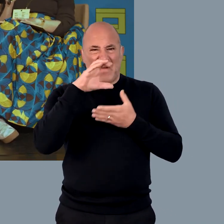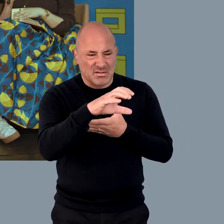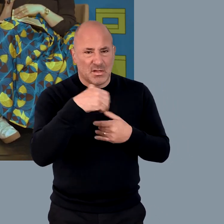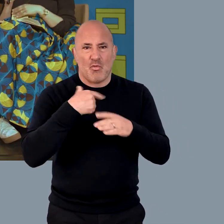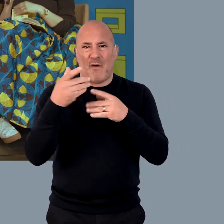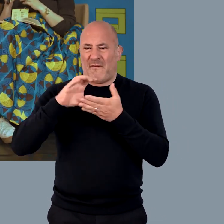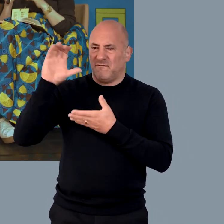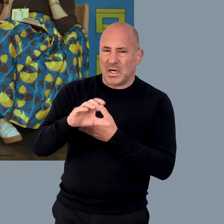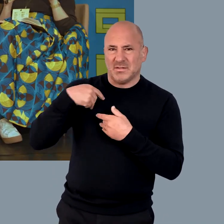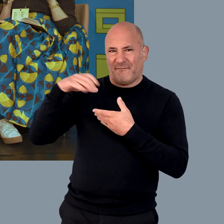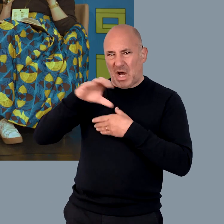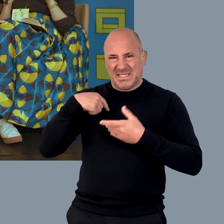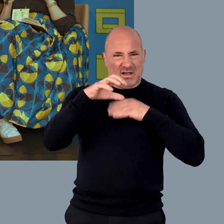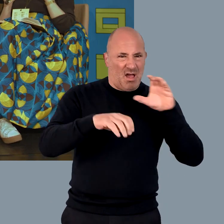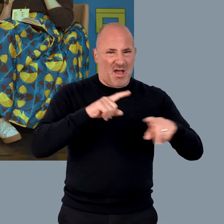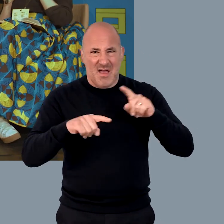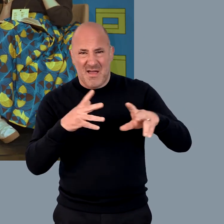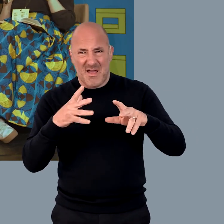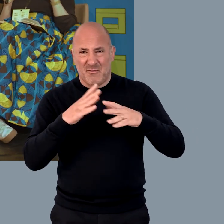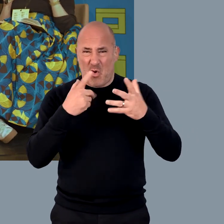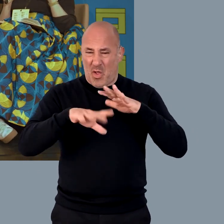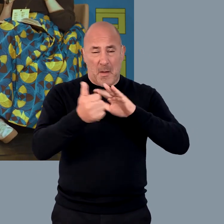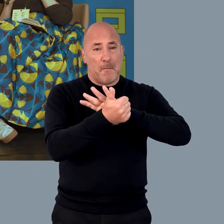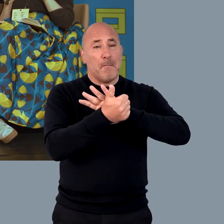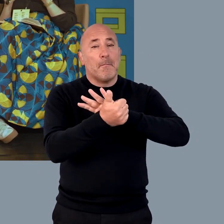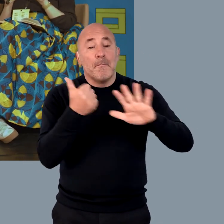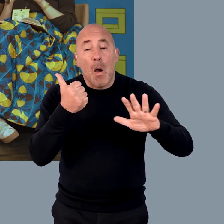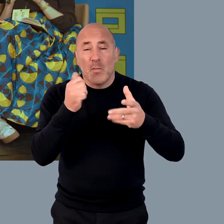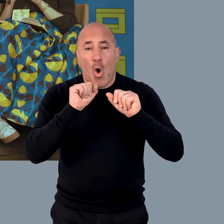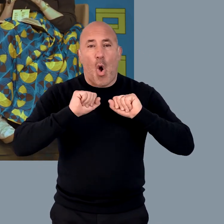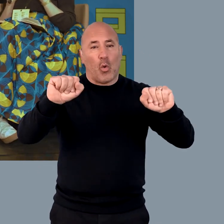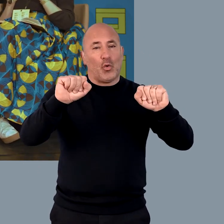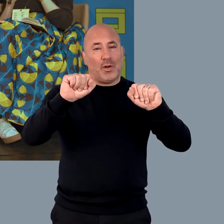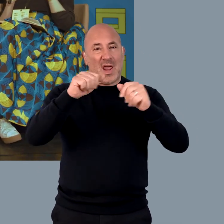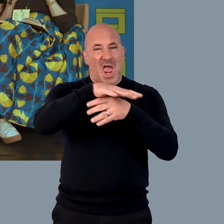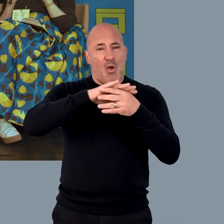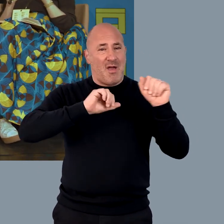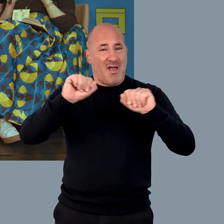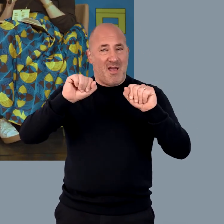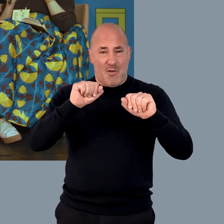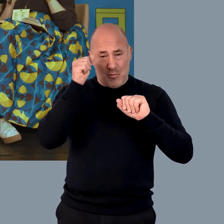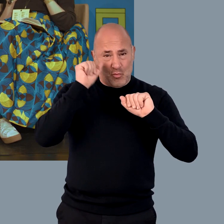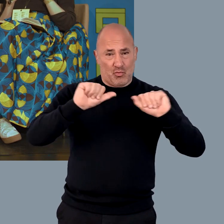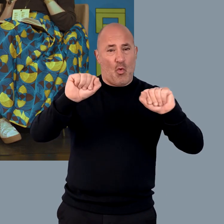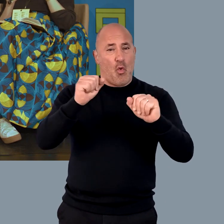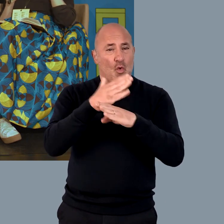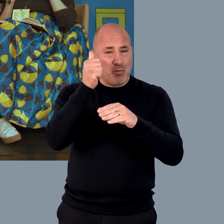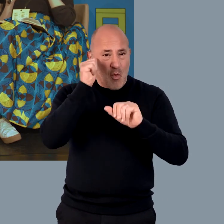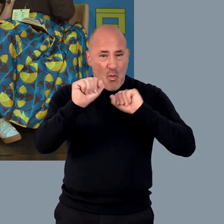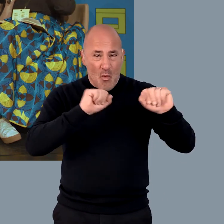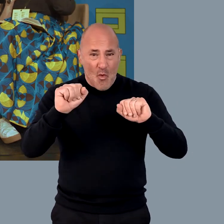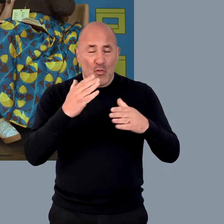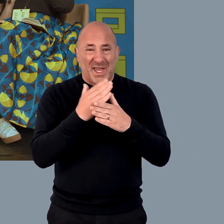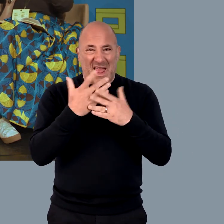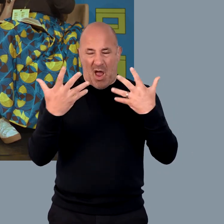another funder. But it's very much that everyone is an expert in their own space. They all know their own profession. It's